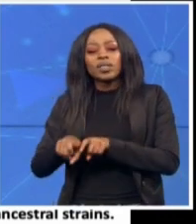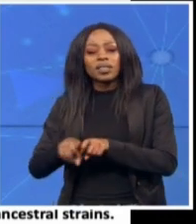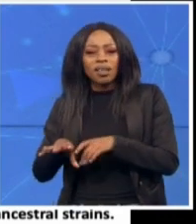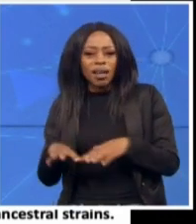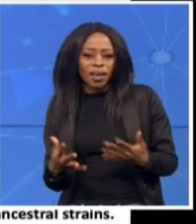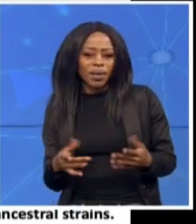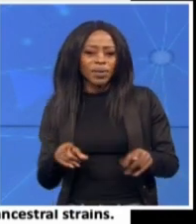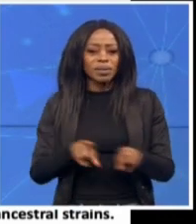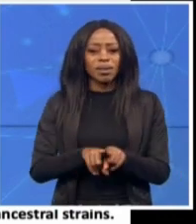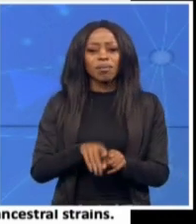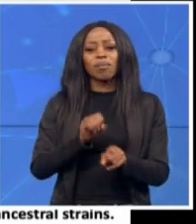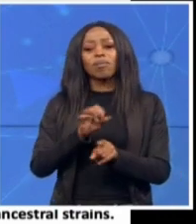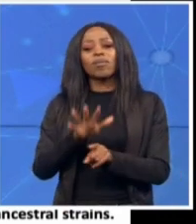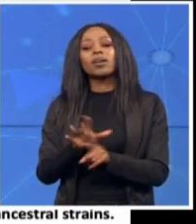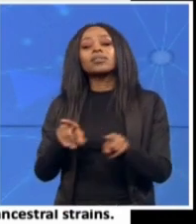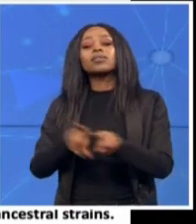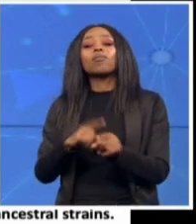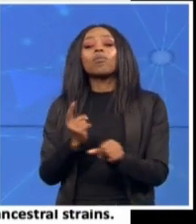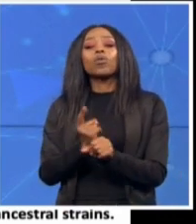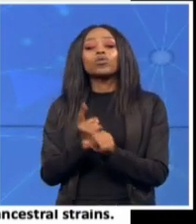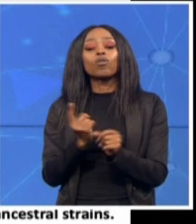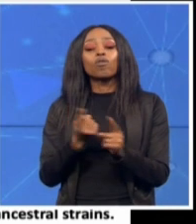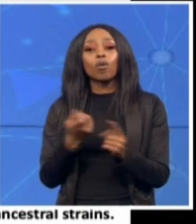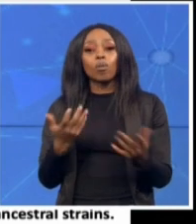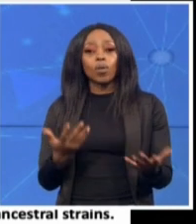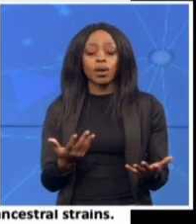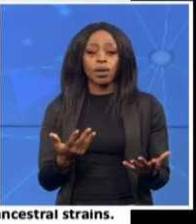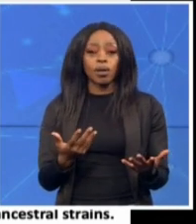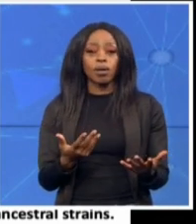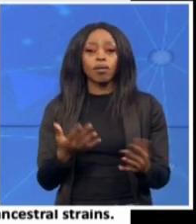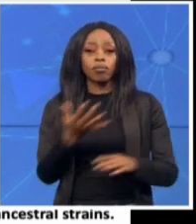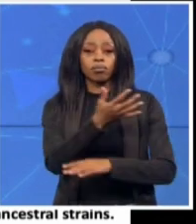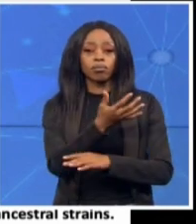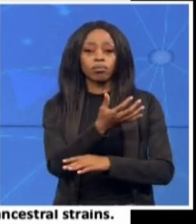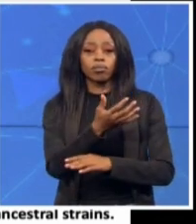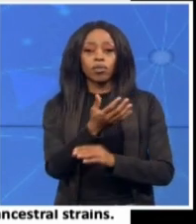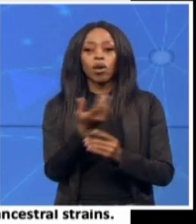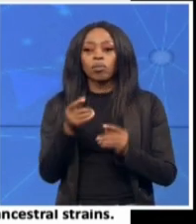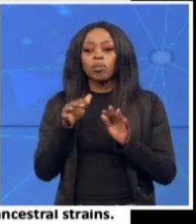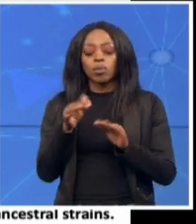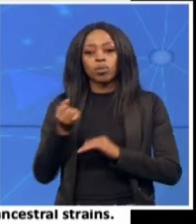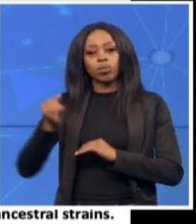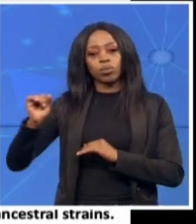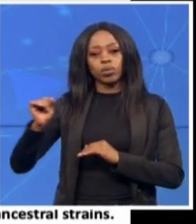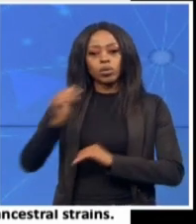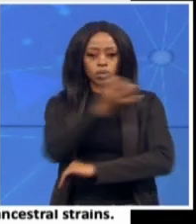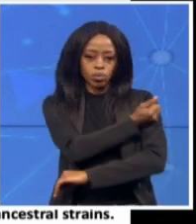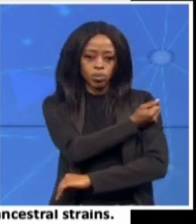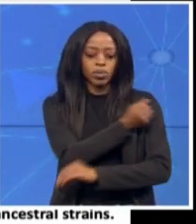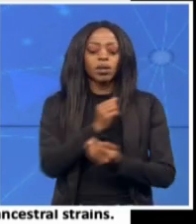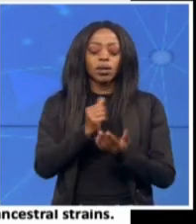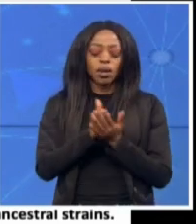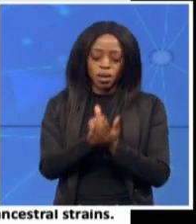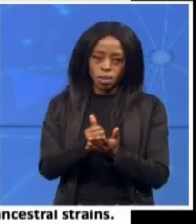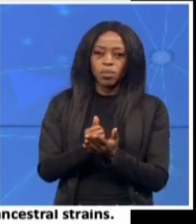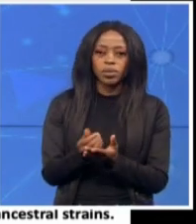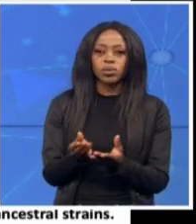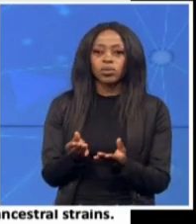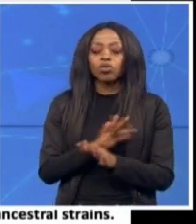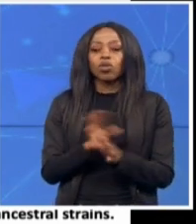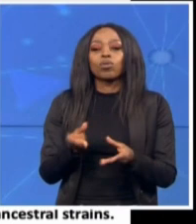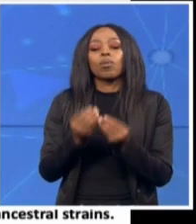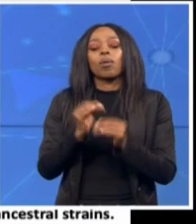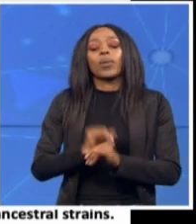from immunizations has given us protection against severe disease. There's also now data that suggests that Omicron may be less severe